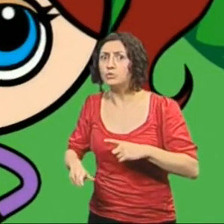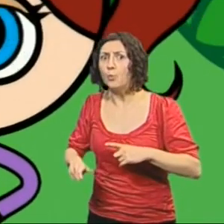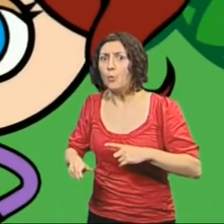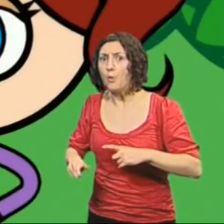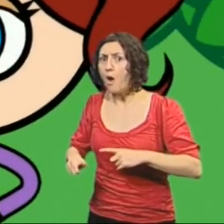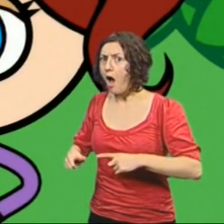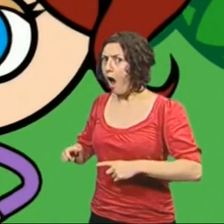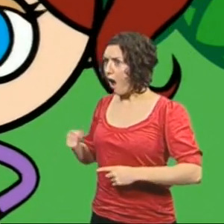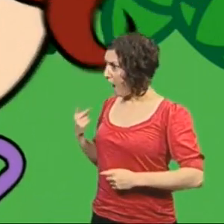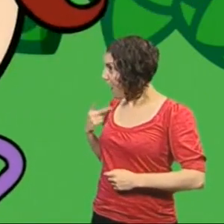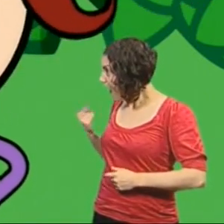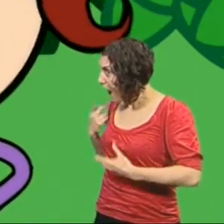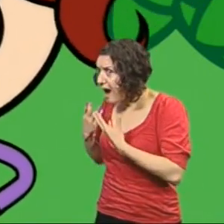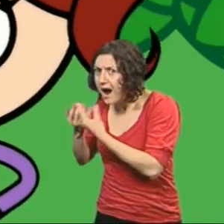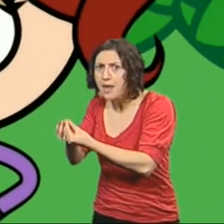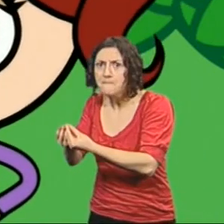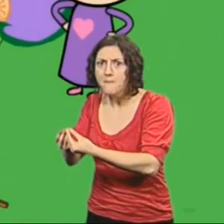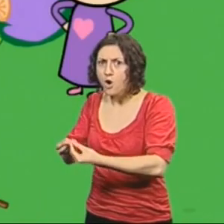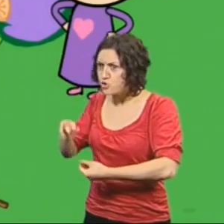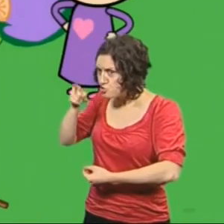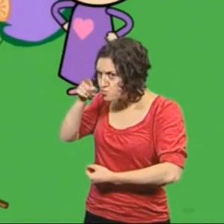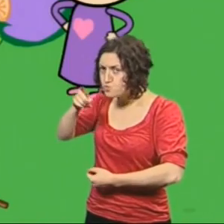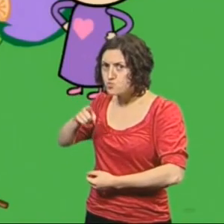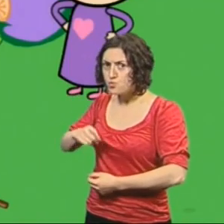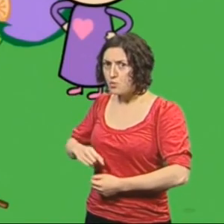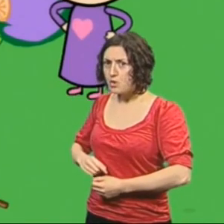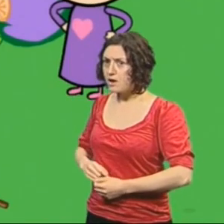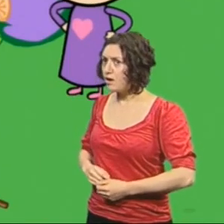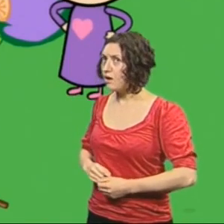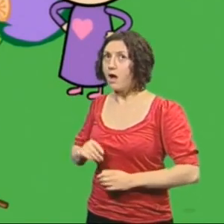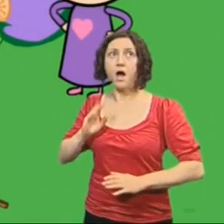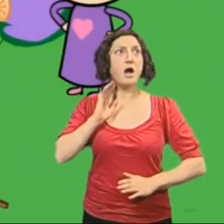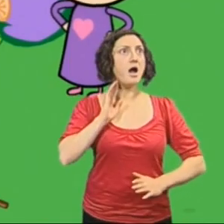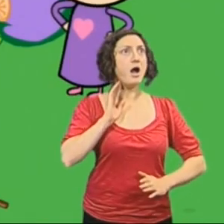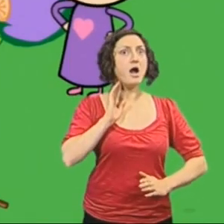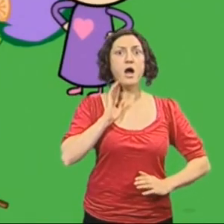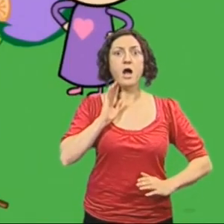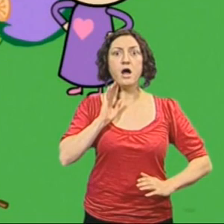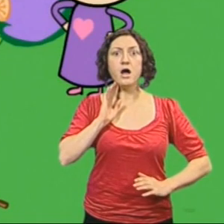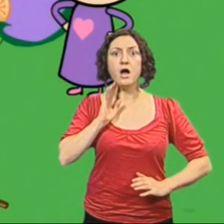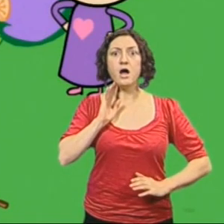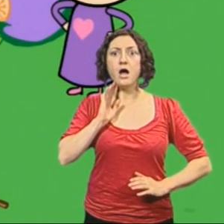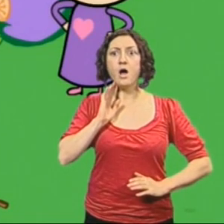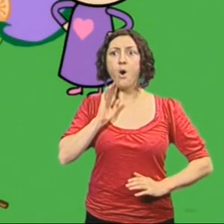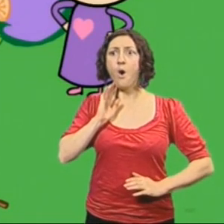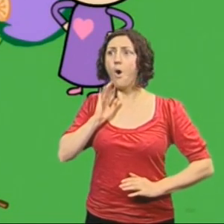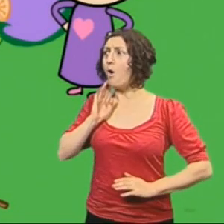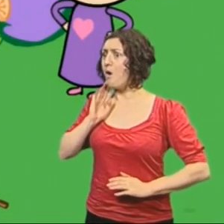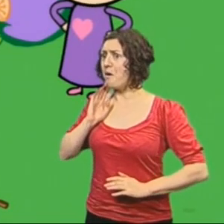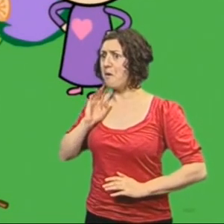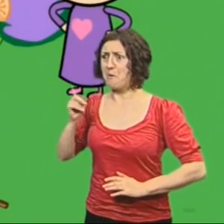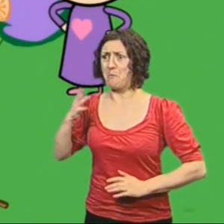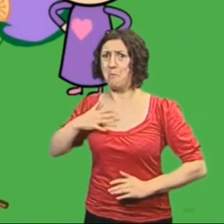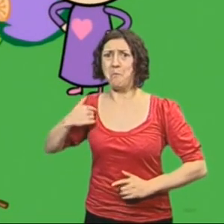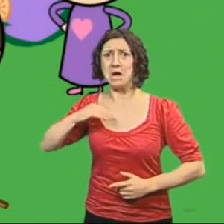and I help you? It was you that broke it. Angels! Angels! Uh-oh, Gabrielle wants